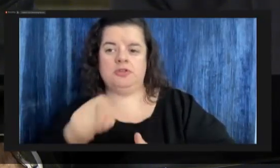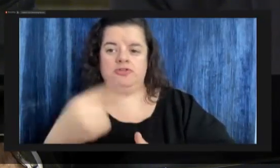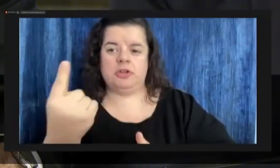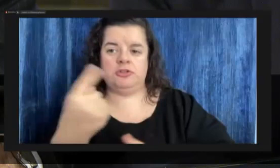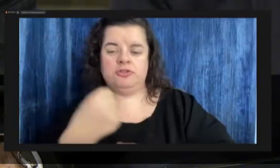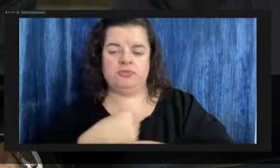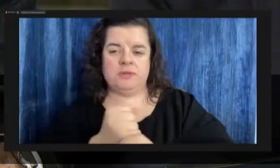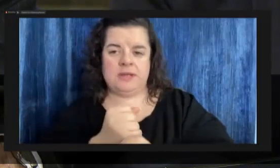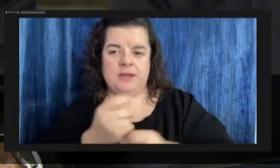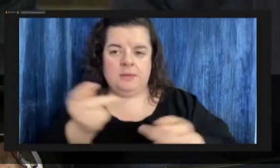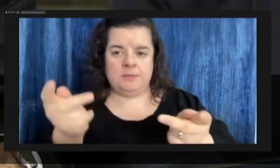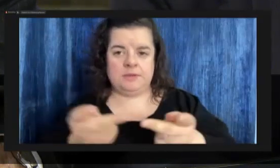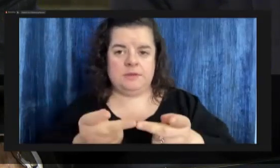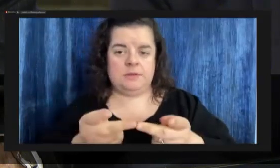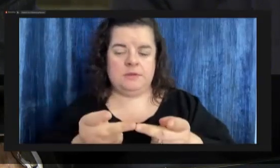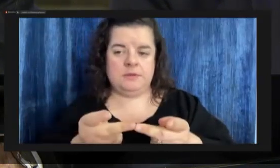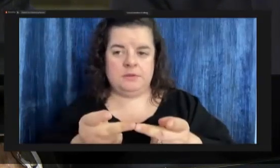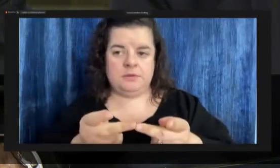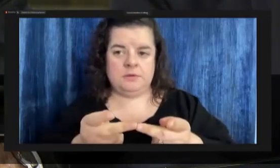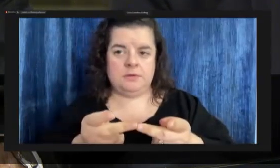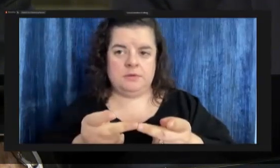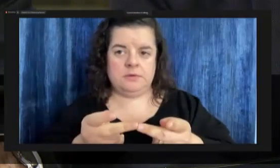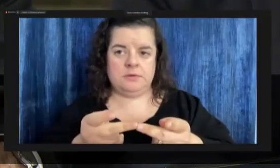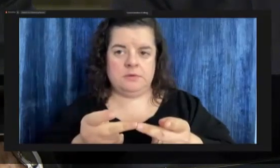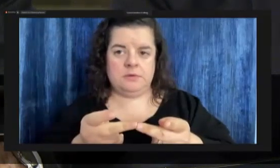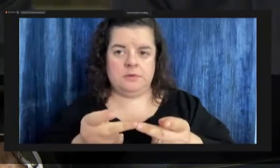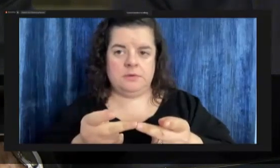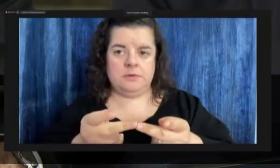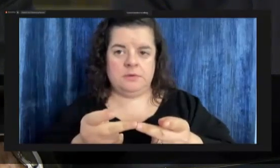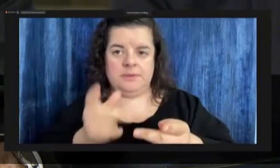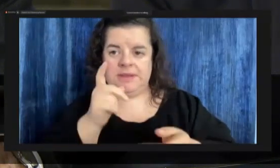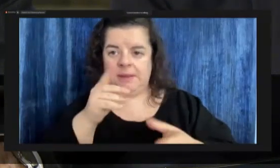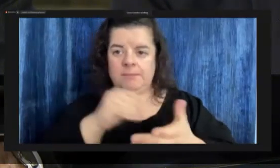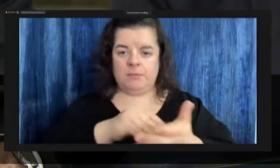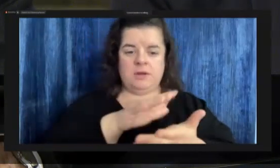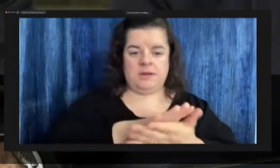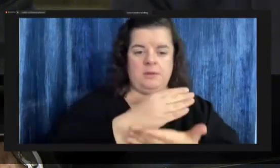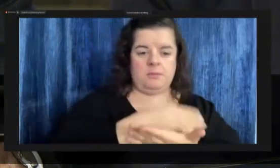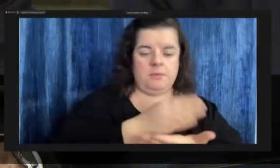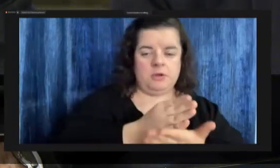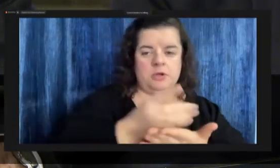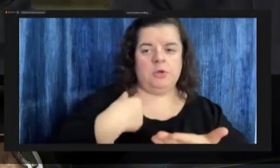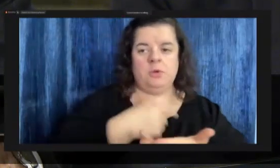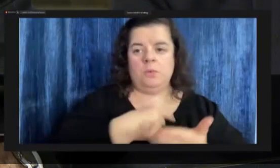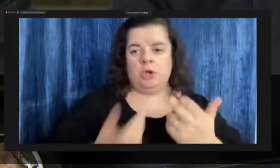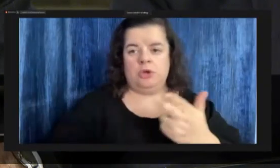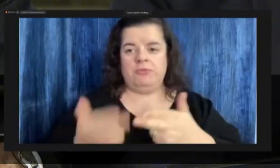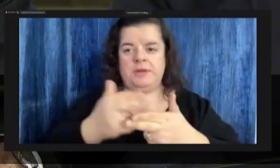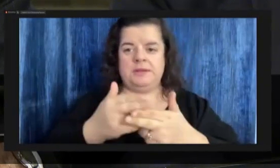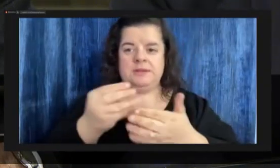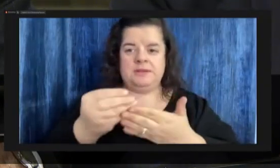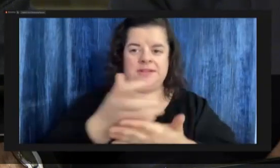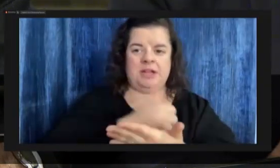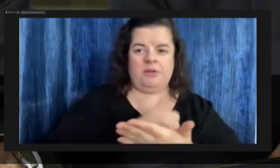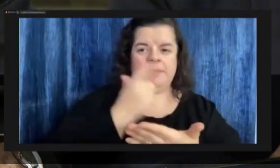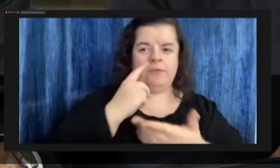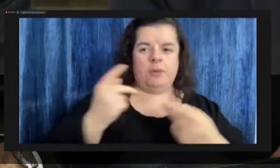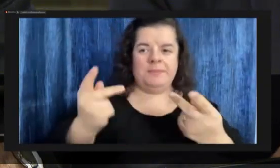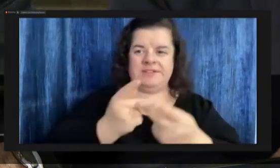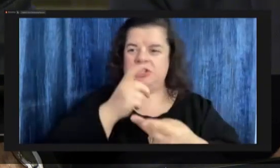by putting it in the budget. Yes. We're not putting it in the budget. We're increasing a salary for a position that doesn't